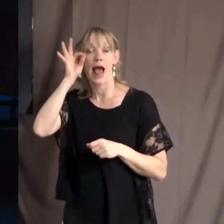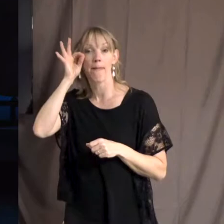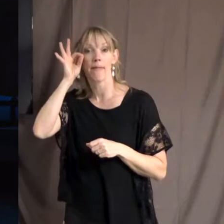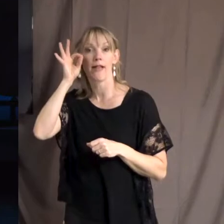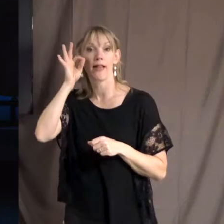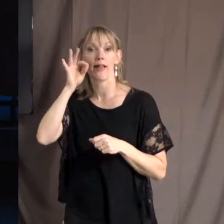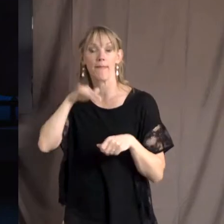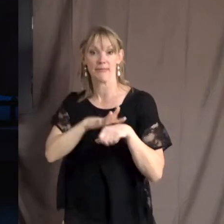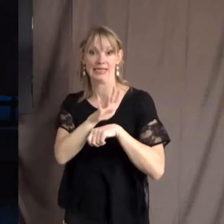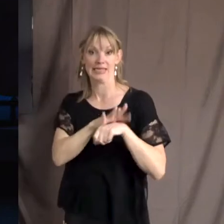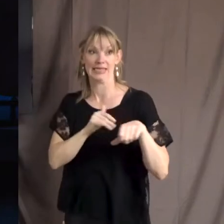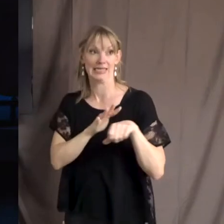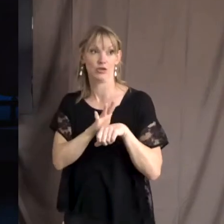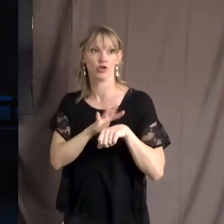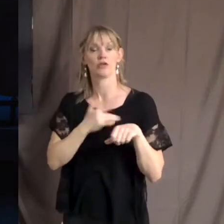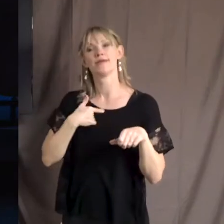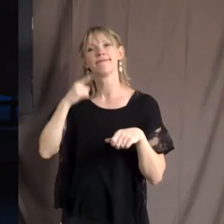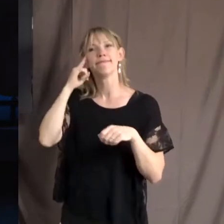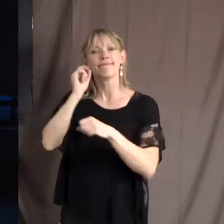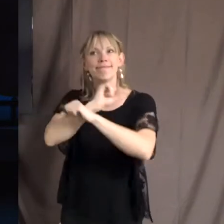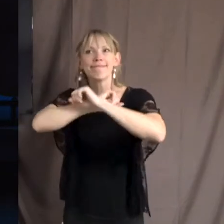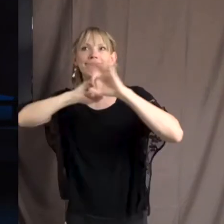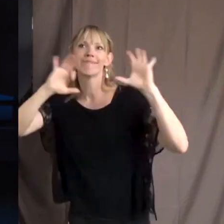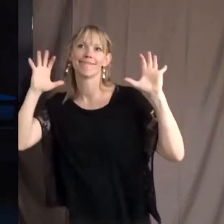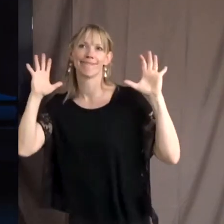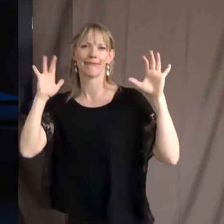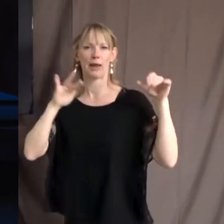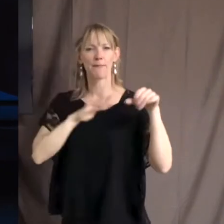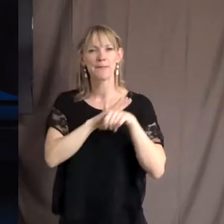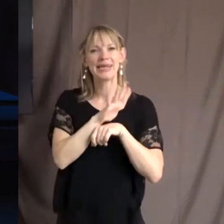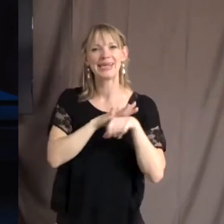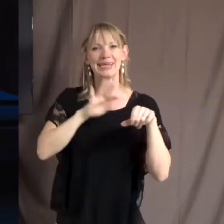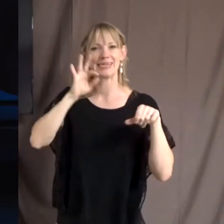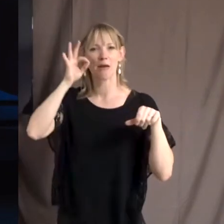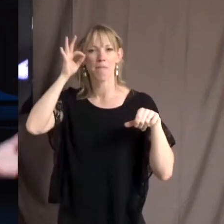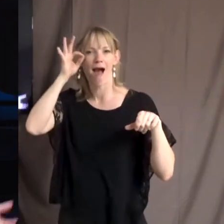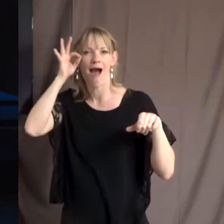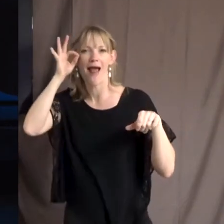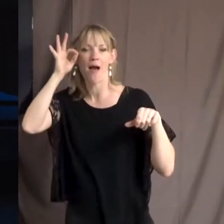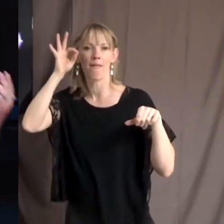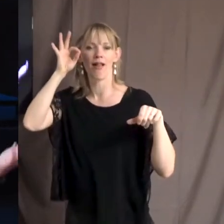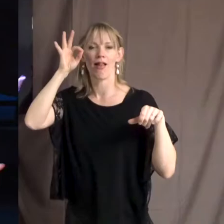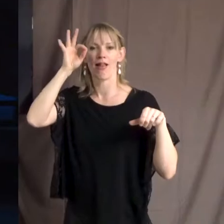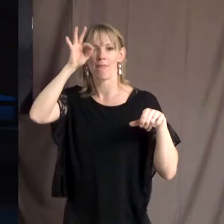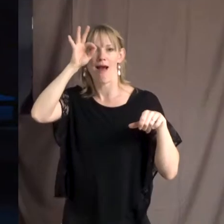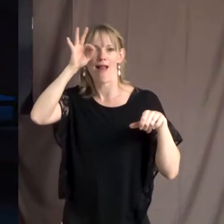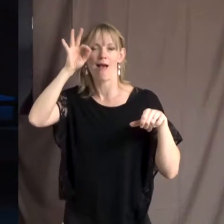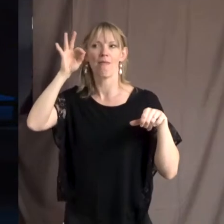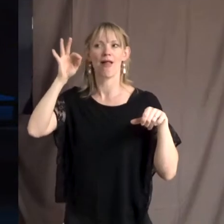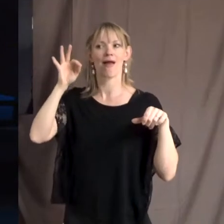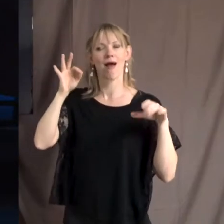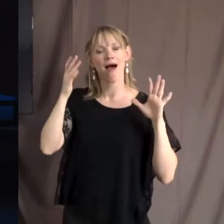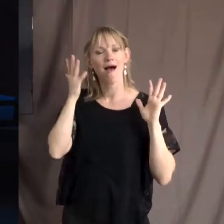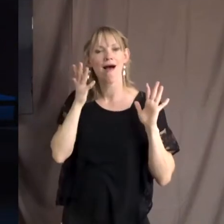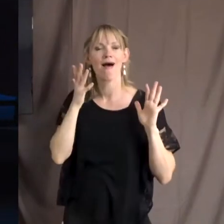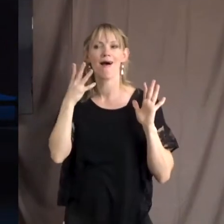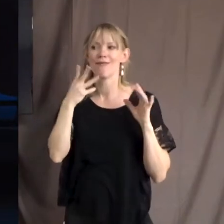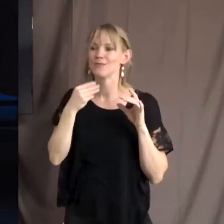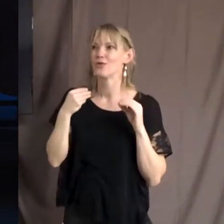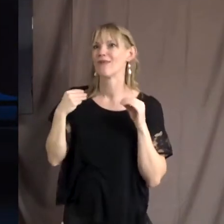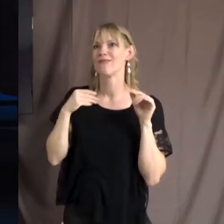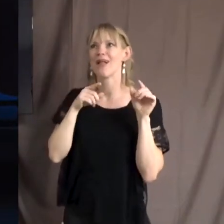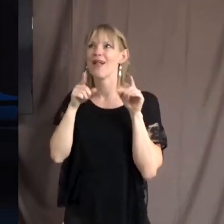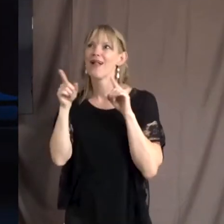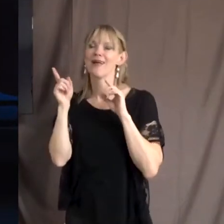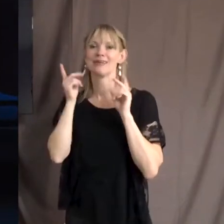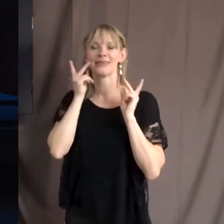so I'm envisioning this beach with all sorts of pineapples, because there certainly were pineapples all over the trees as you ride through French Polynesia. But we